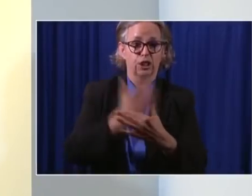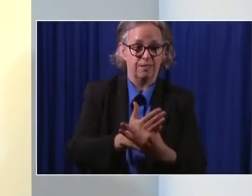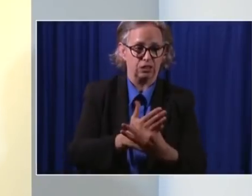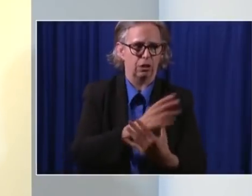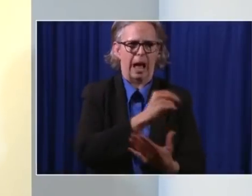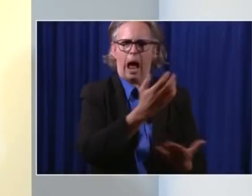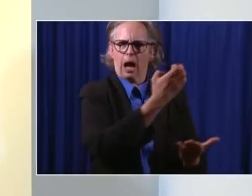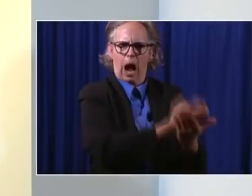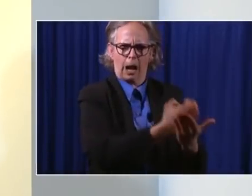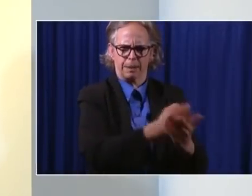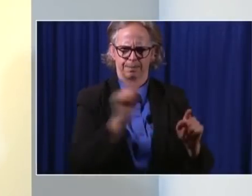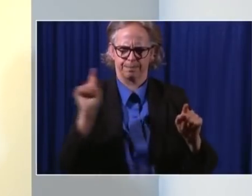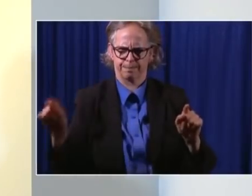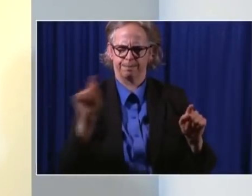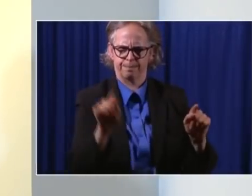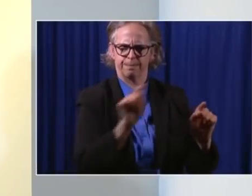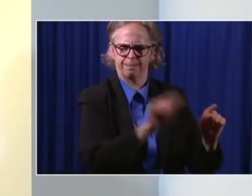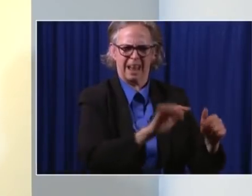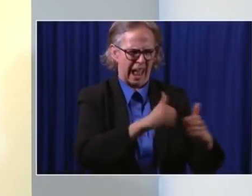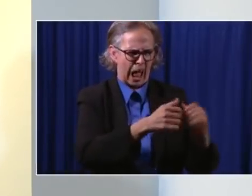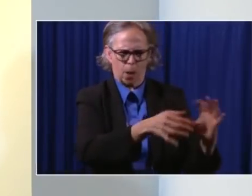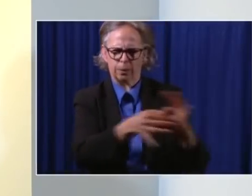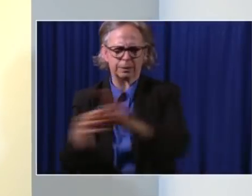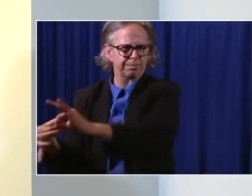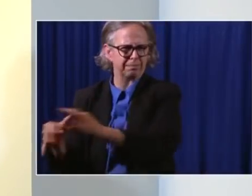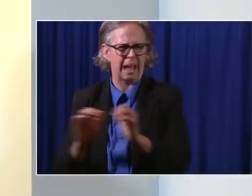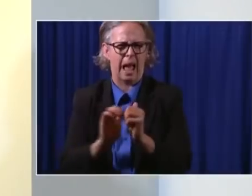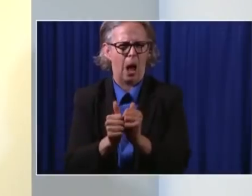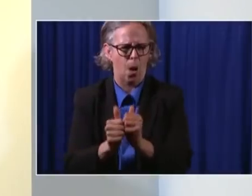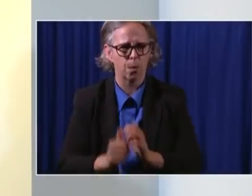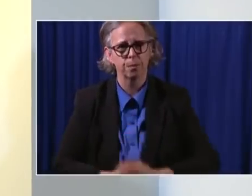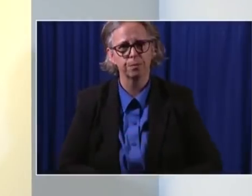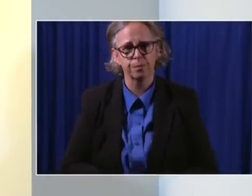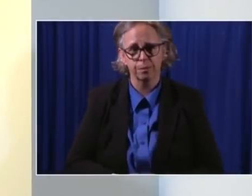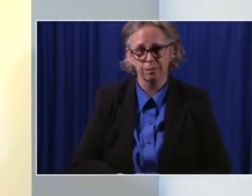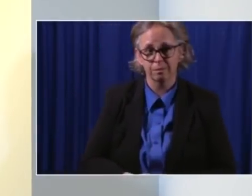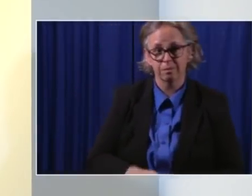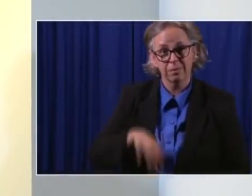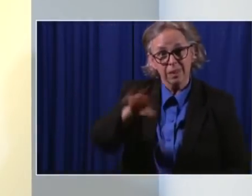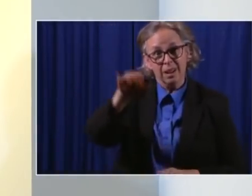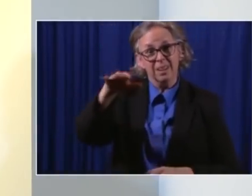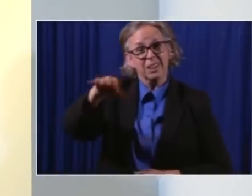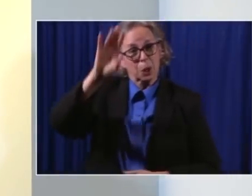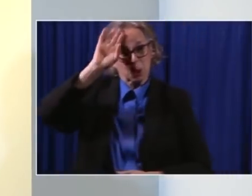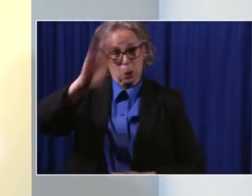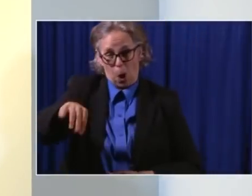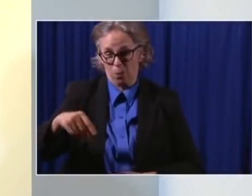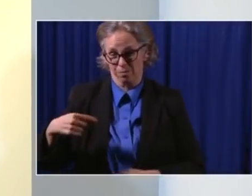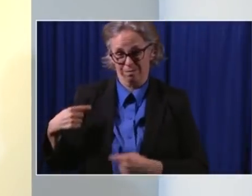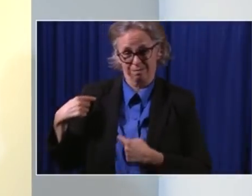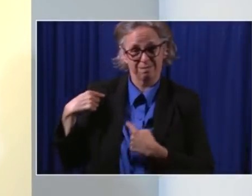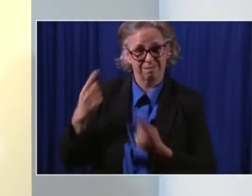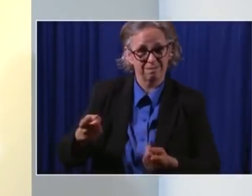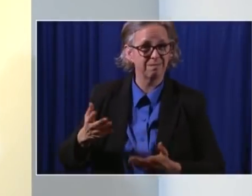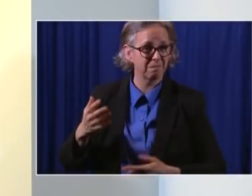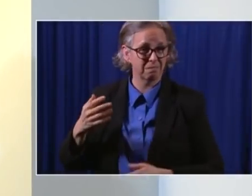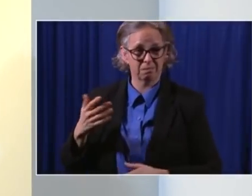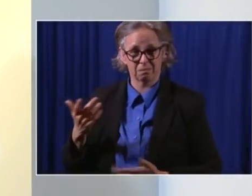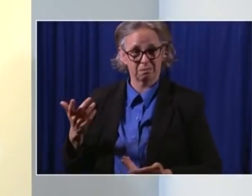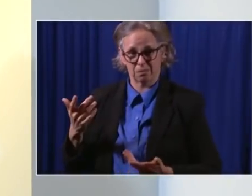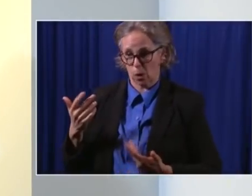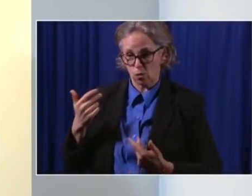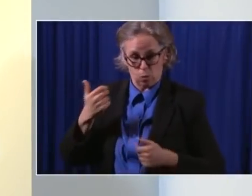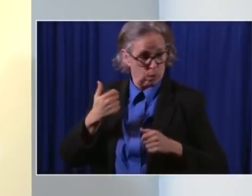you recall, early on in the process, one of the contributing factors that led to the shutdown of many